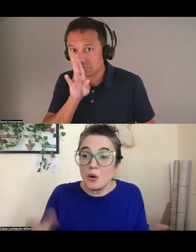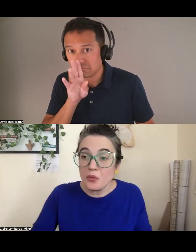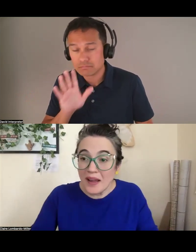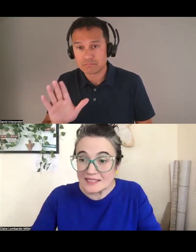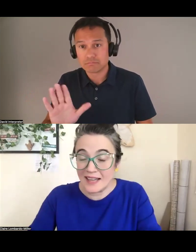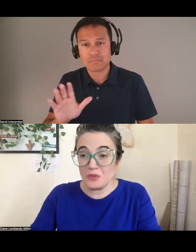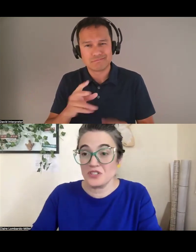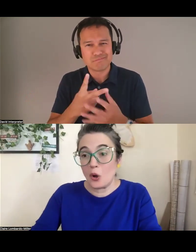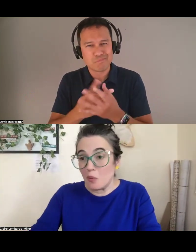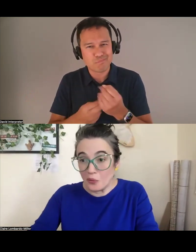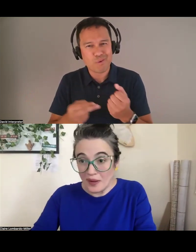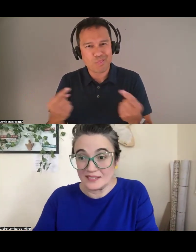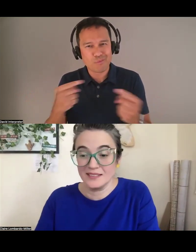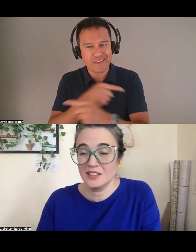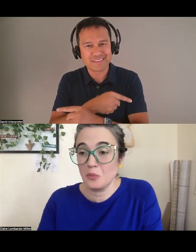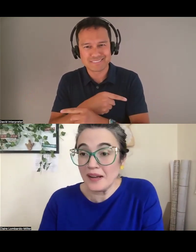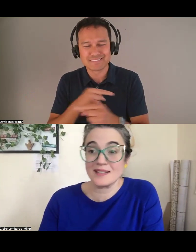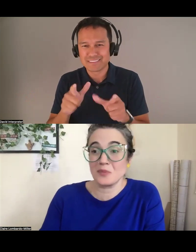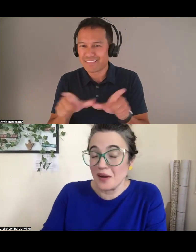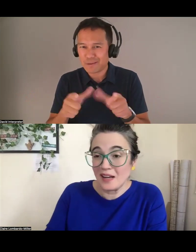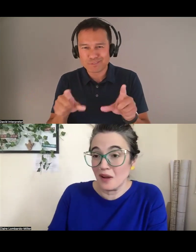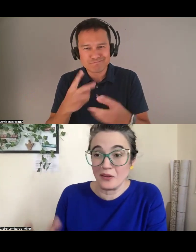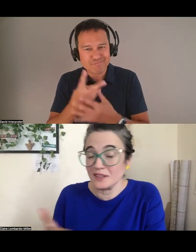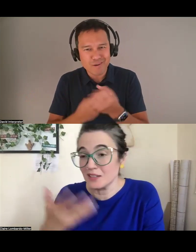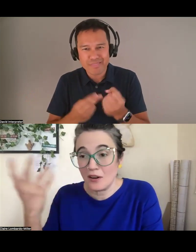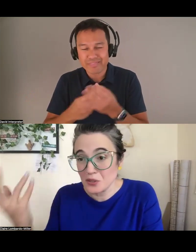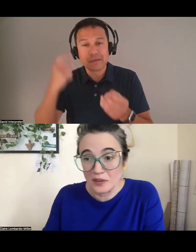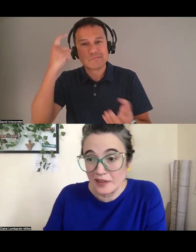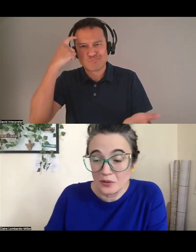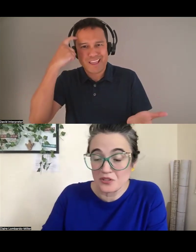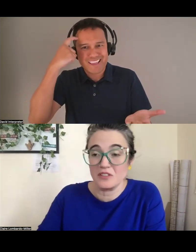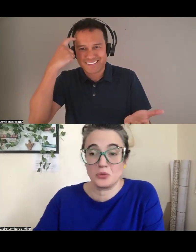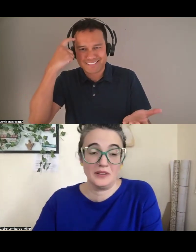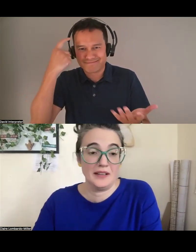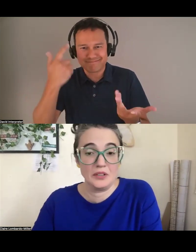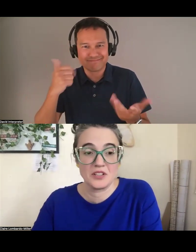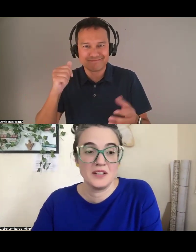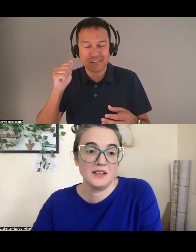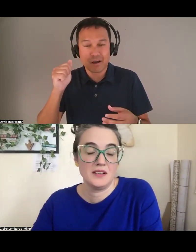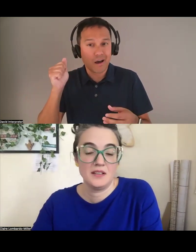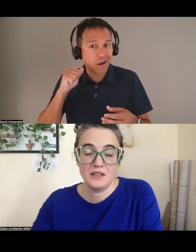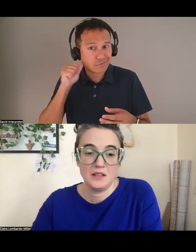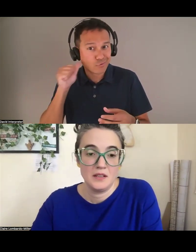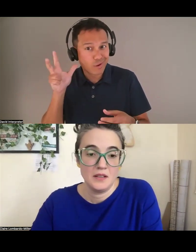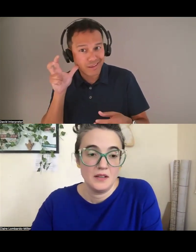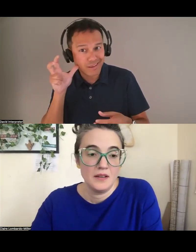goes both ways. Languages go both ways. The brain is the brain, whether it's auditory language or visual language.